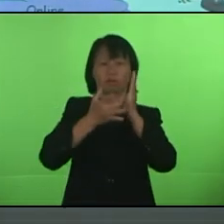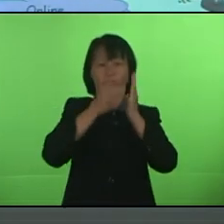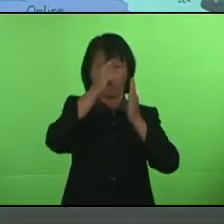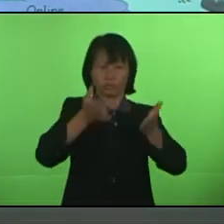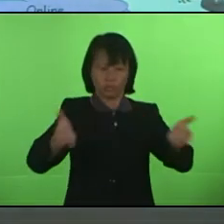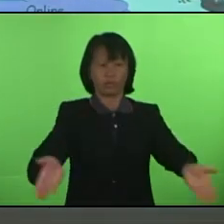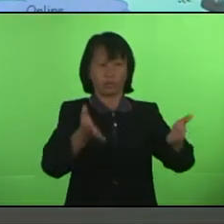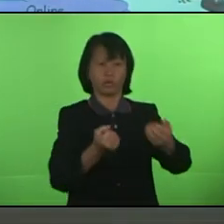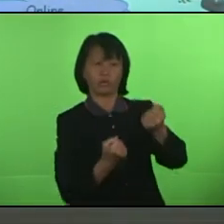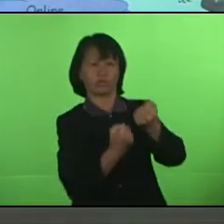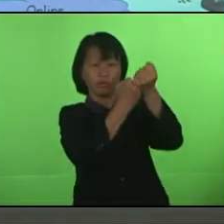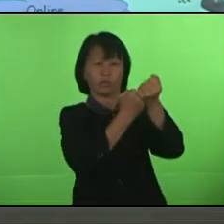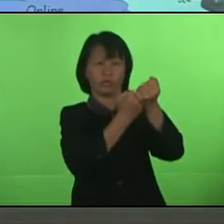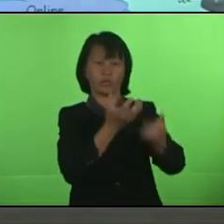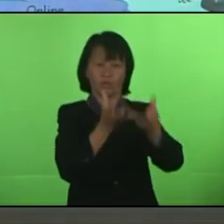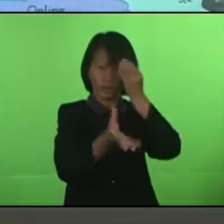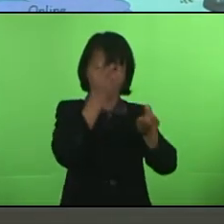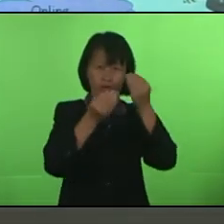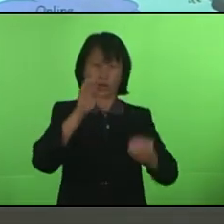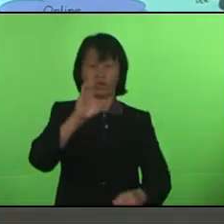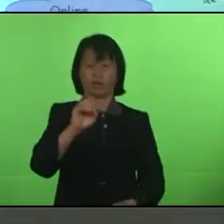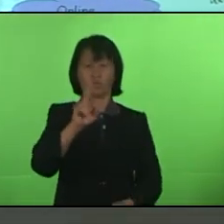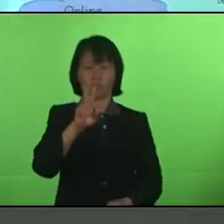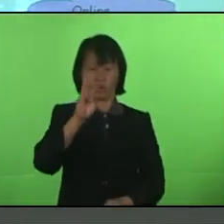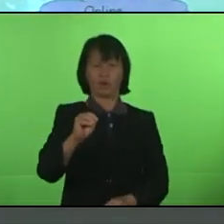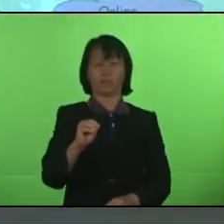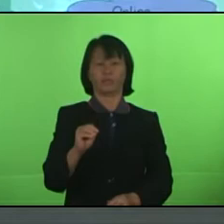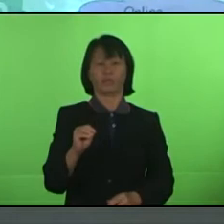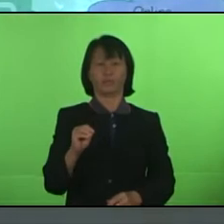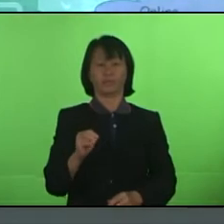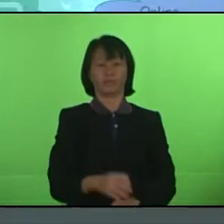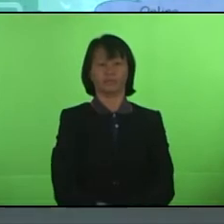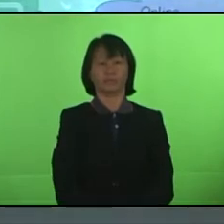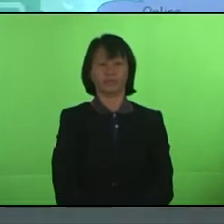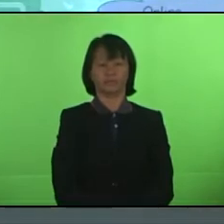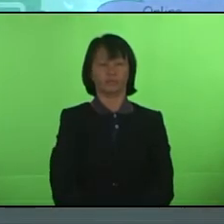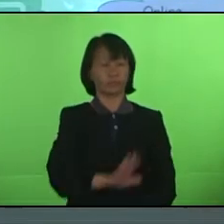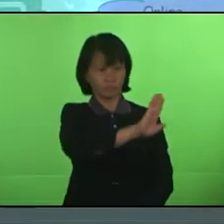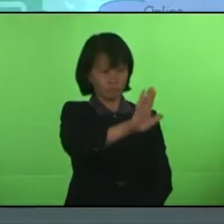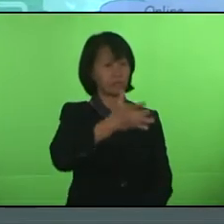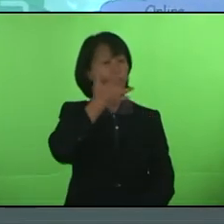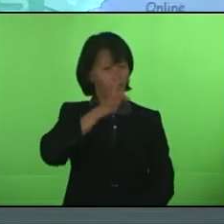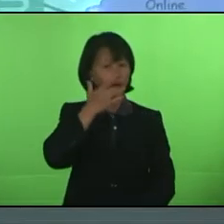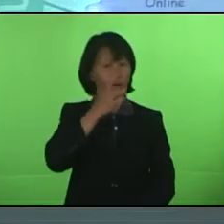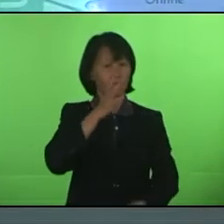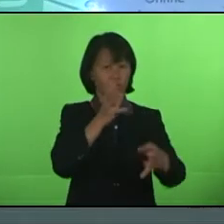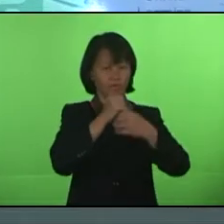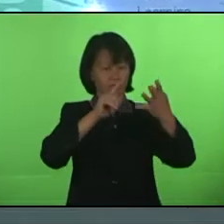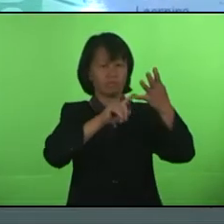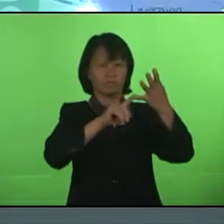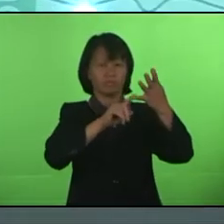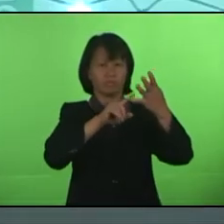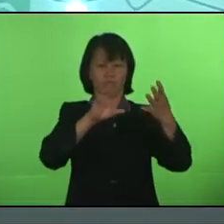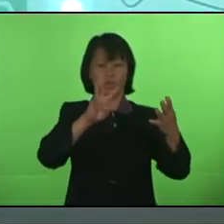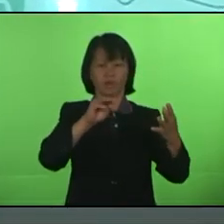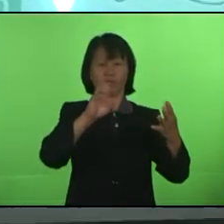the learning environment in OUM. So count yourself lucky in that aspect,